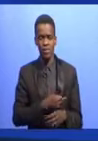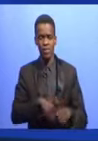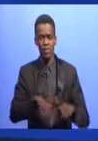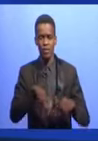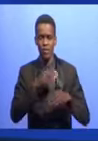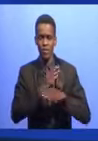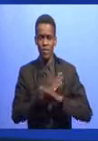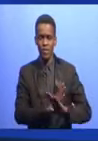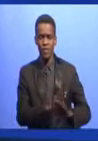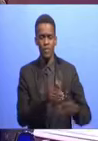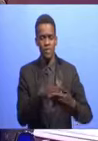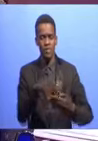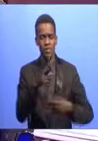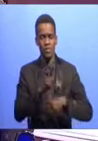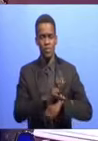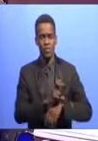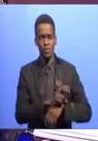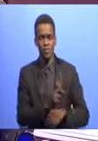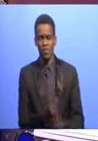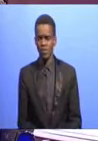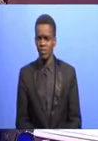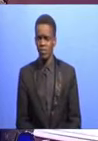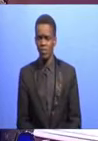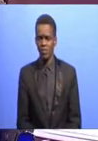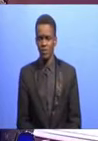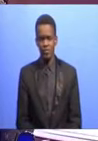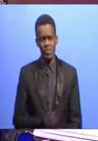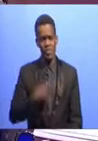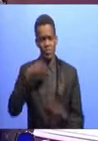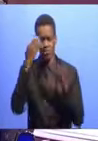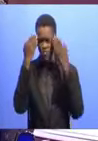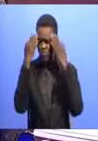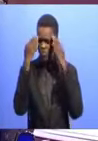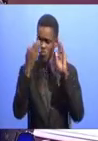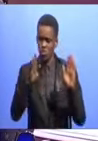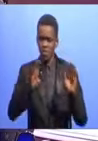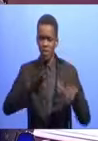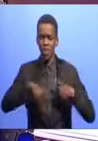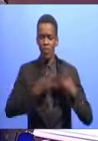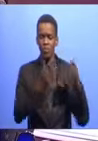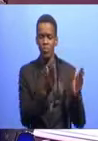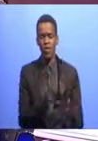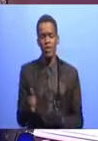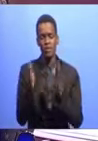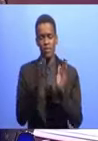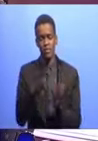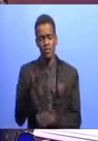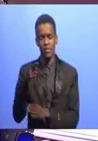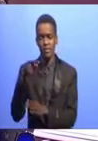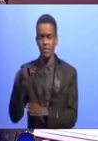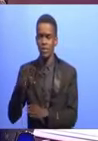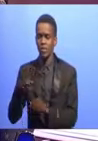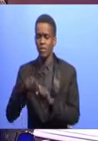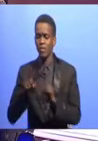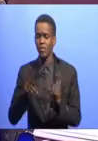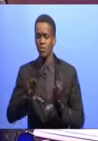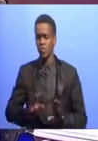pandemic. Ha ke tsore no ka re ba ithulaganye jang a kere molaetsa ope ga buisotswe le opportunity yone yang